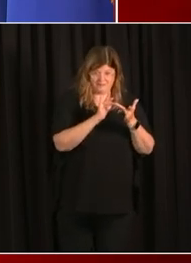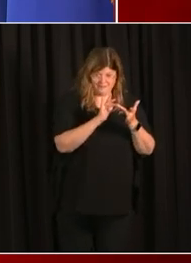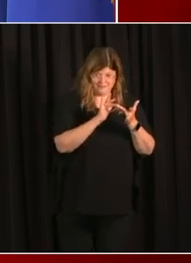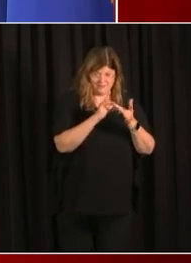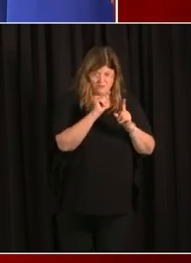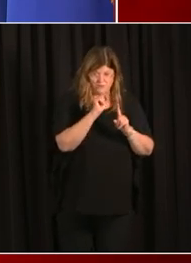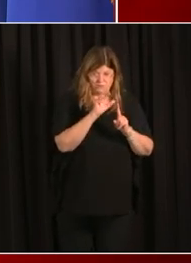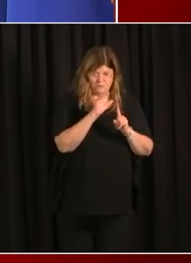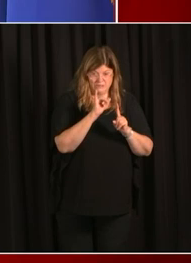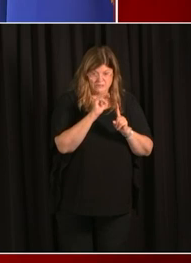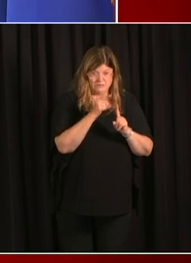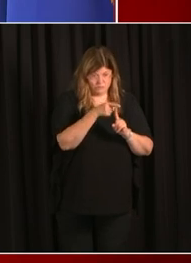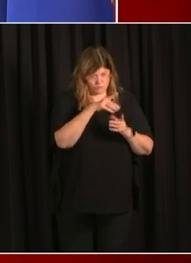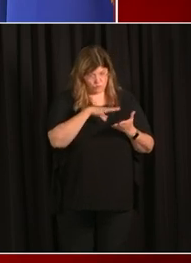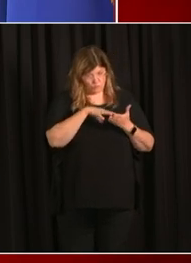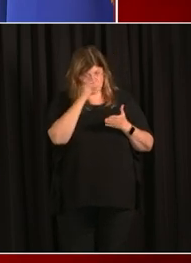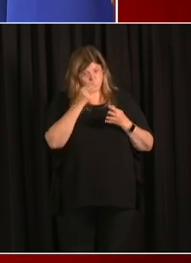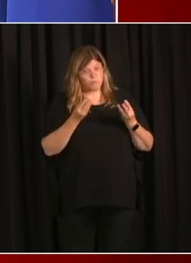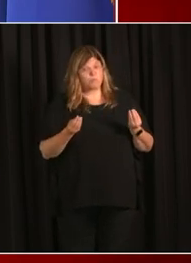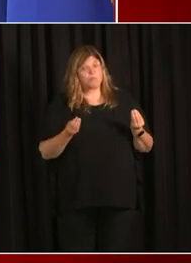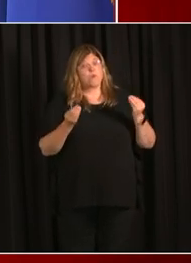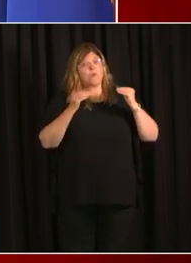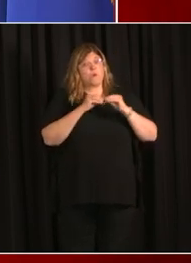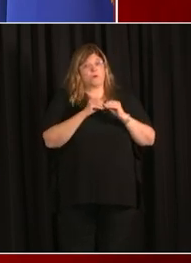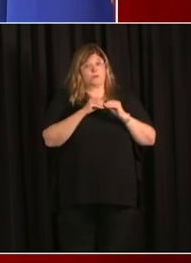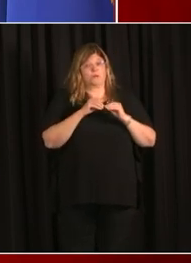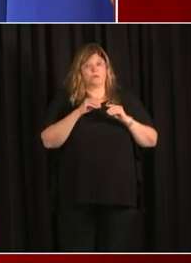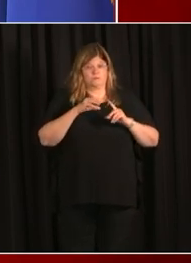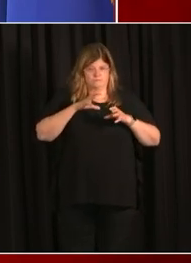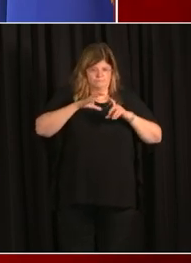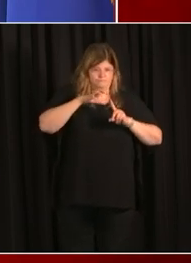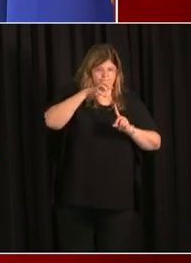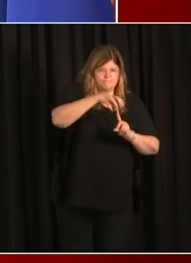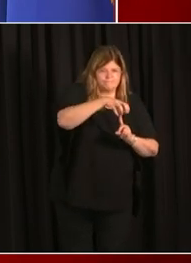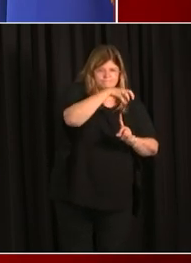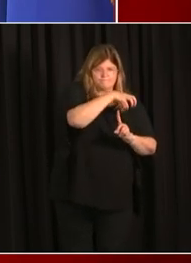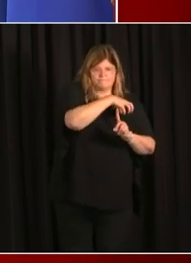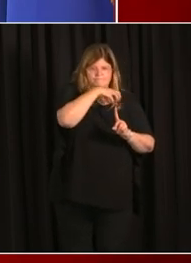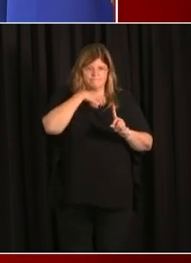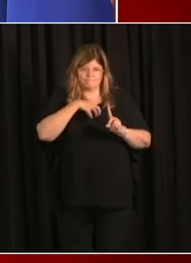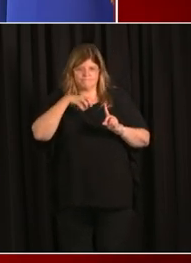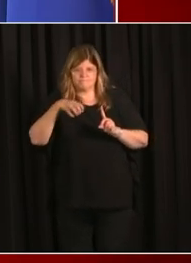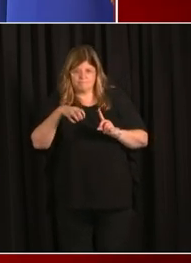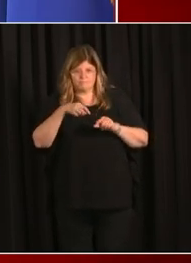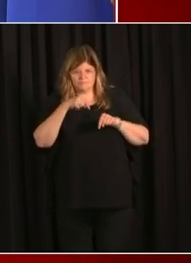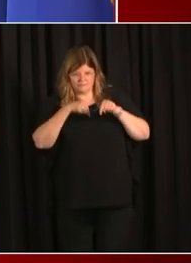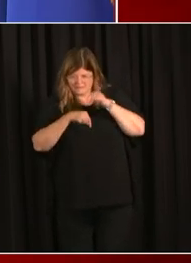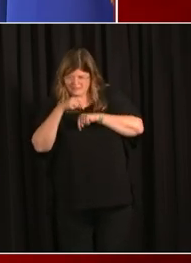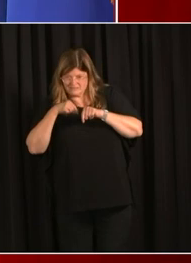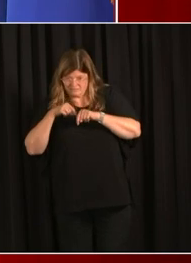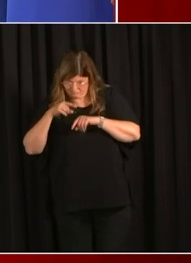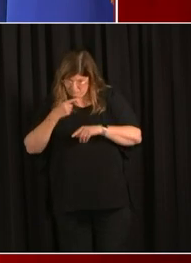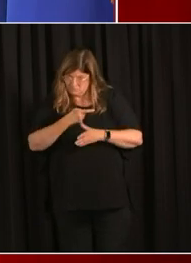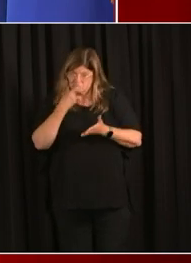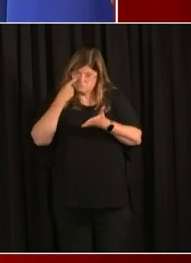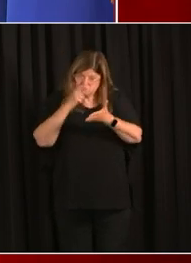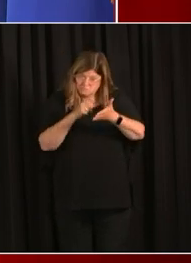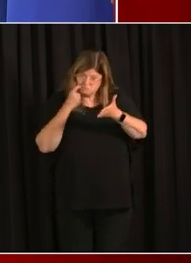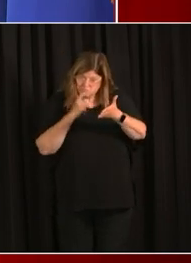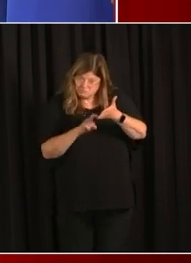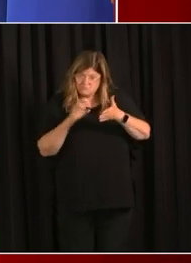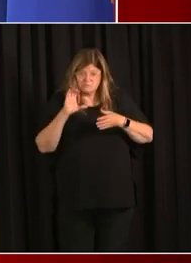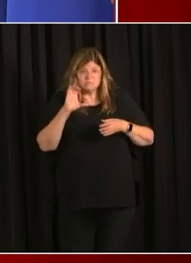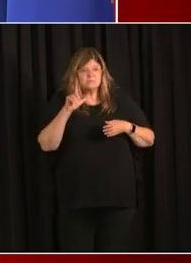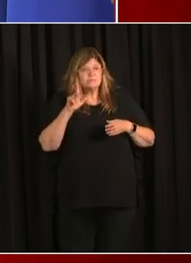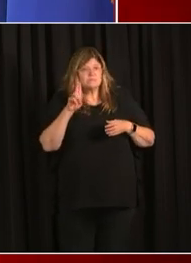anything more now about clusters from contact tracing? Can you identify clusters? Right. So, okay,